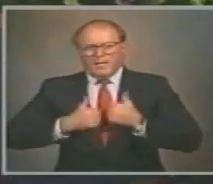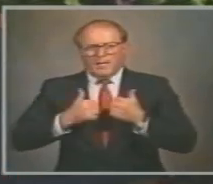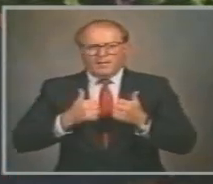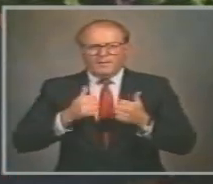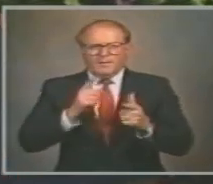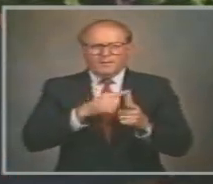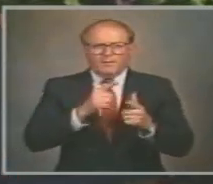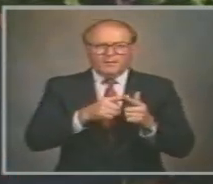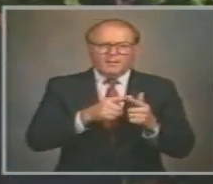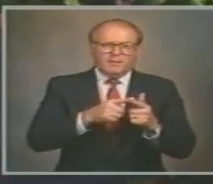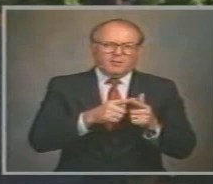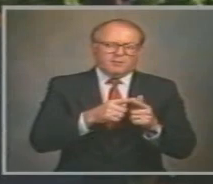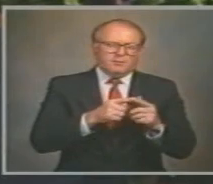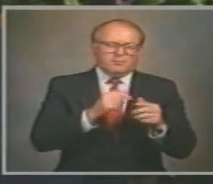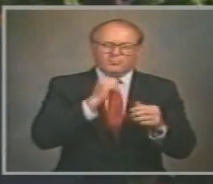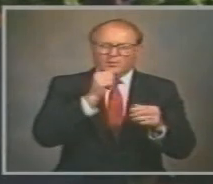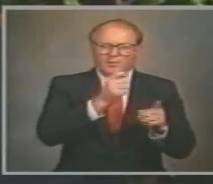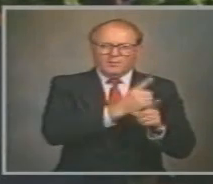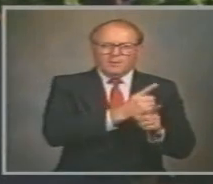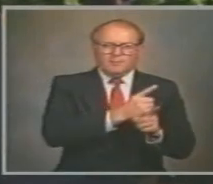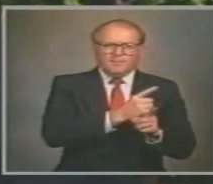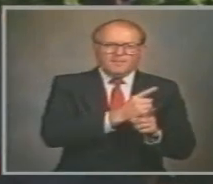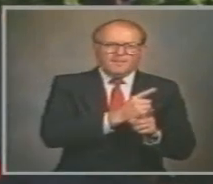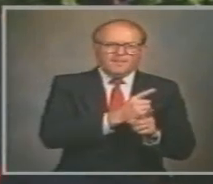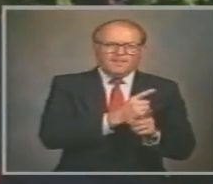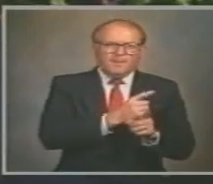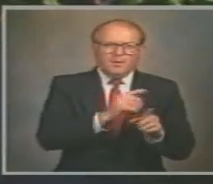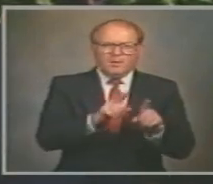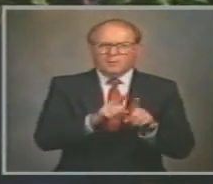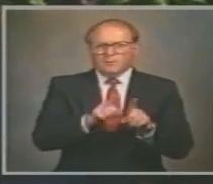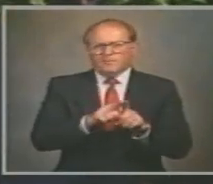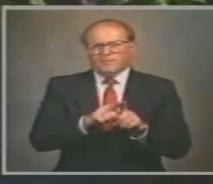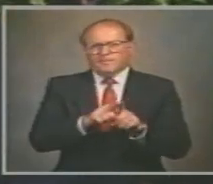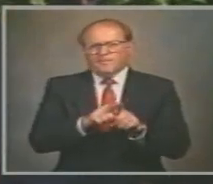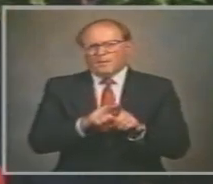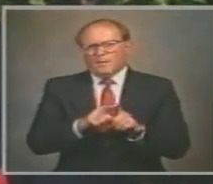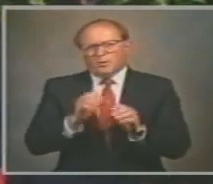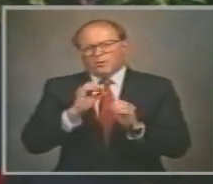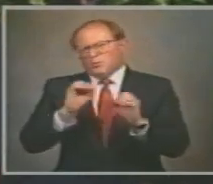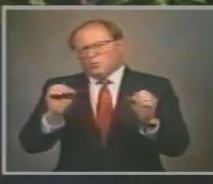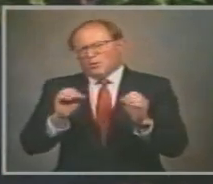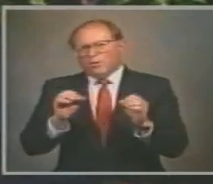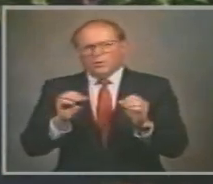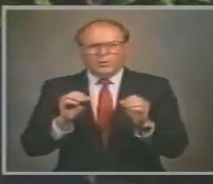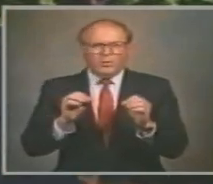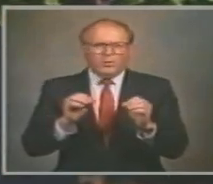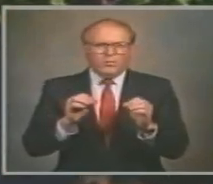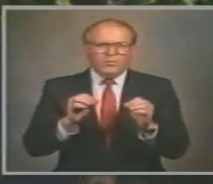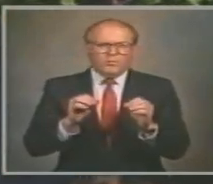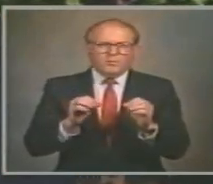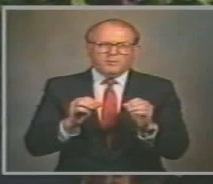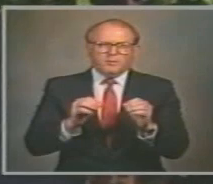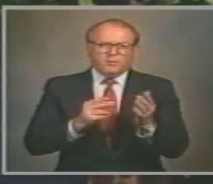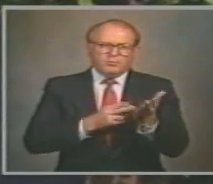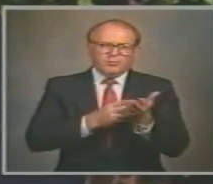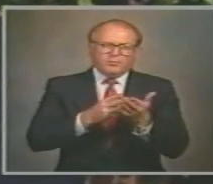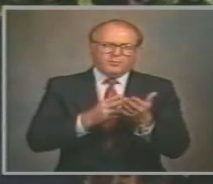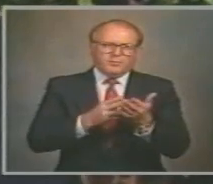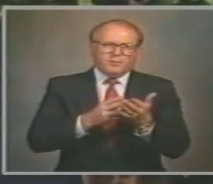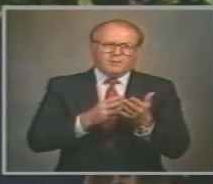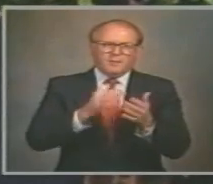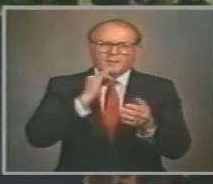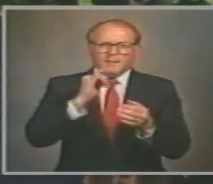theory has overstepped its boundaries. In addition, no real credence is given to the